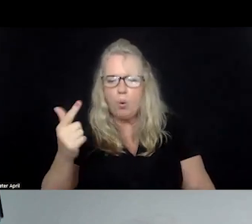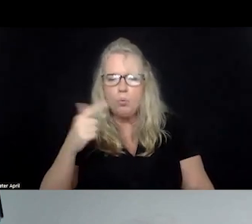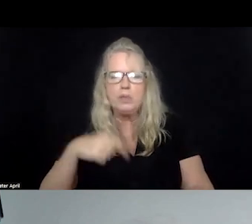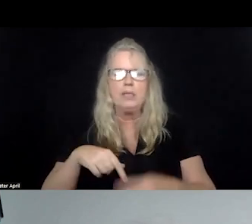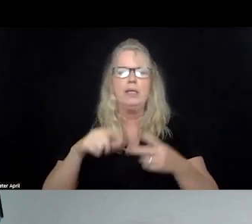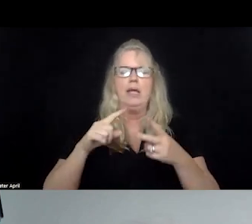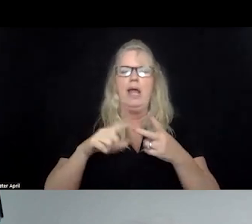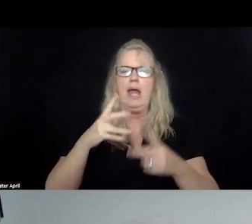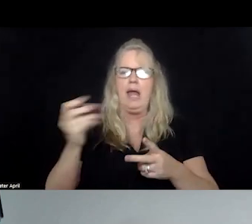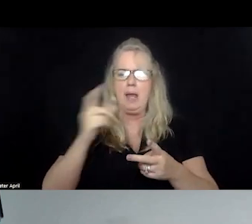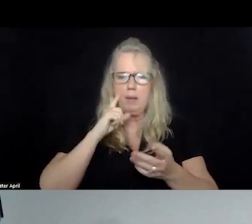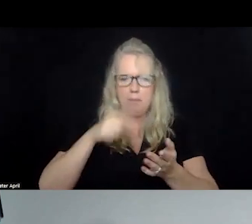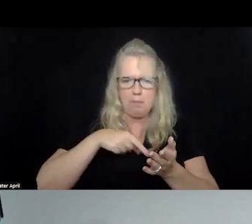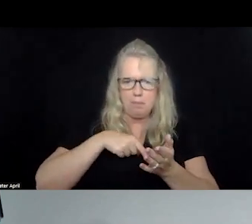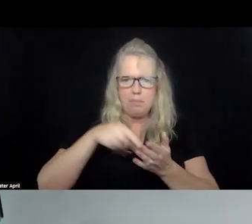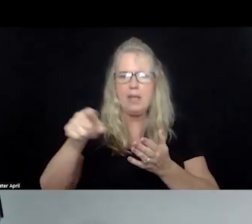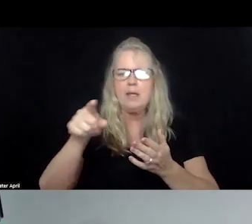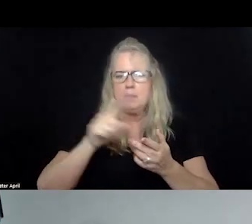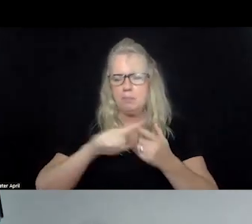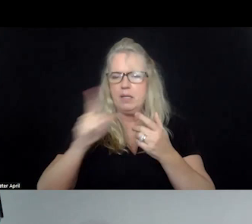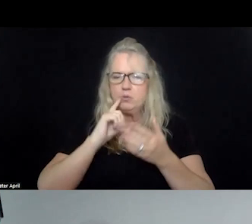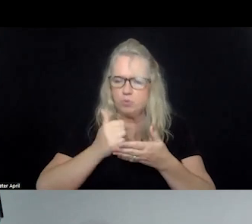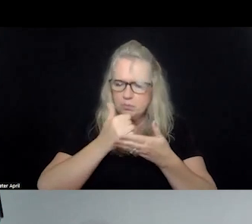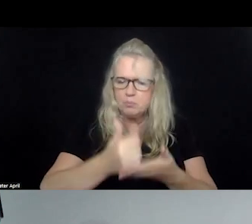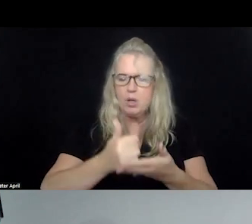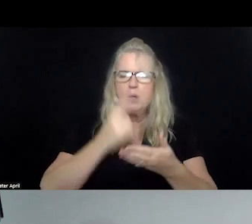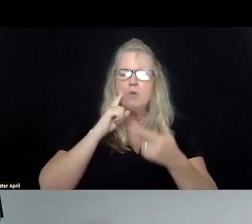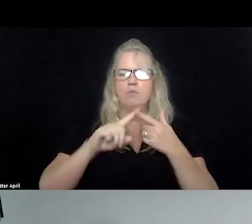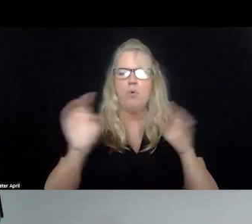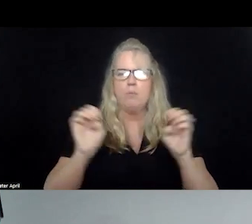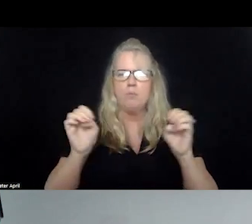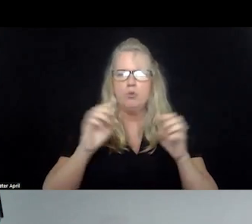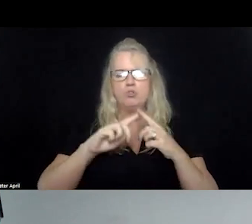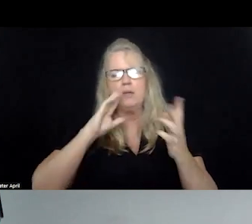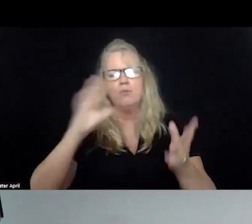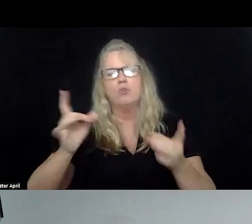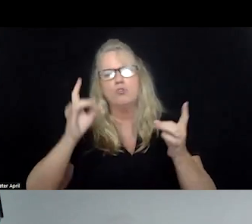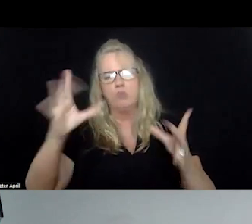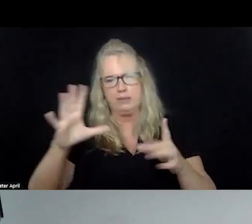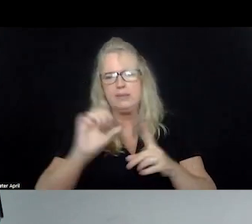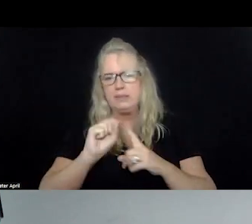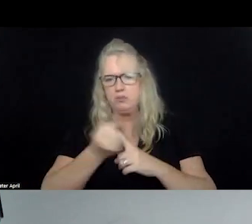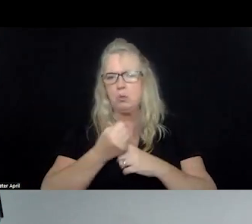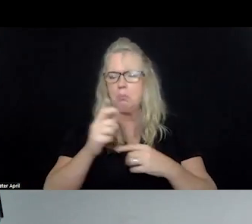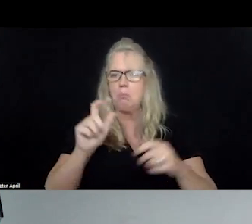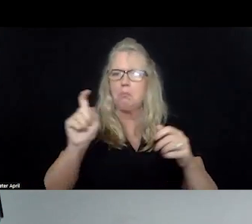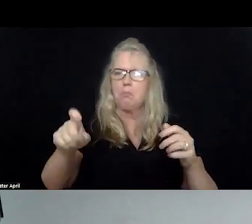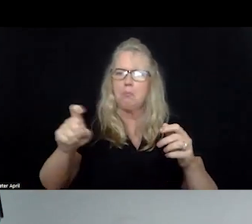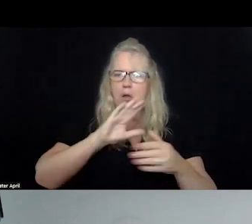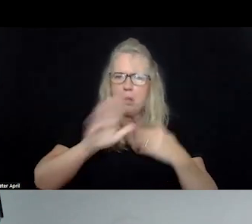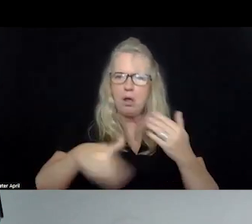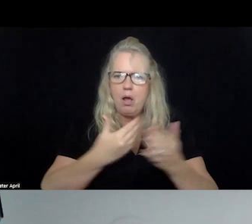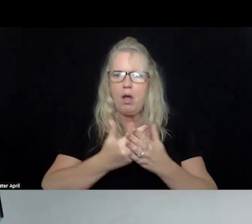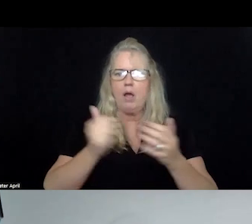and payment interventions for emergency and crisis settings. So everyone should weigh in